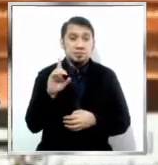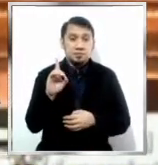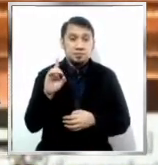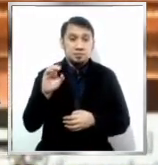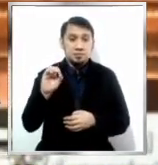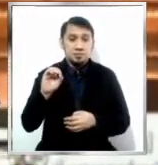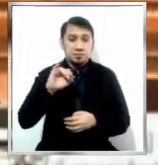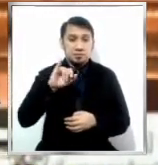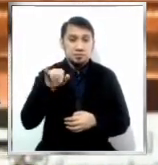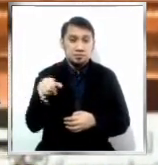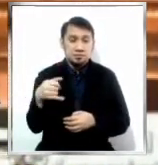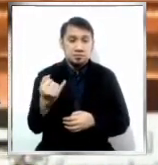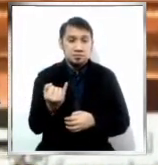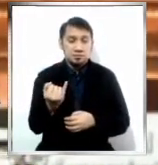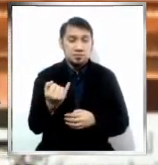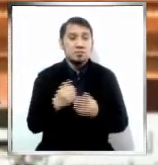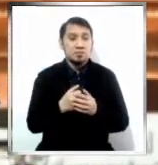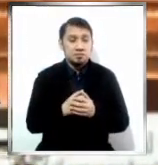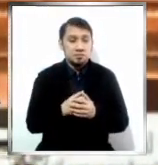Medaldia